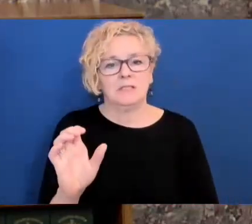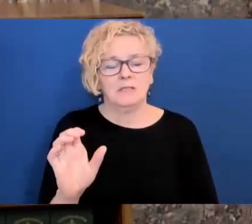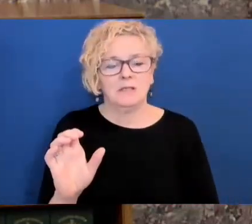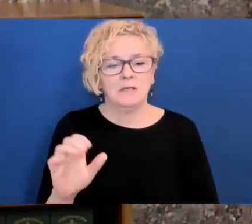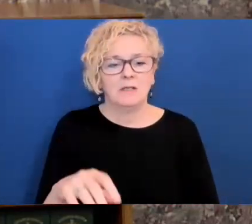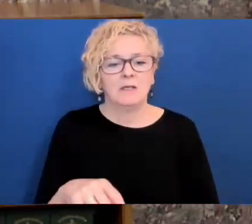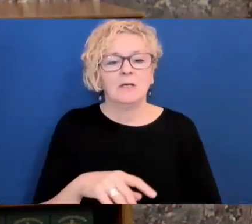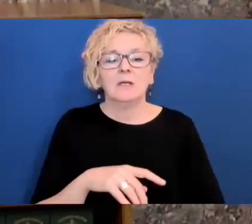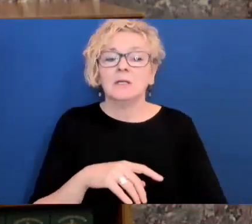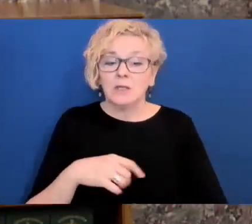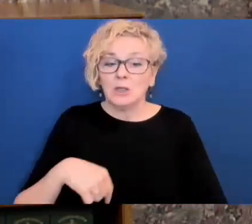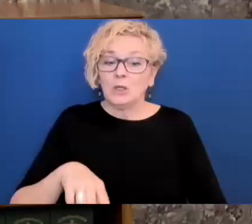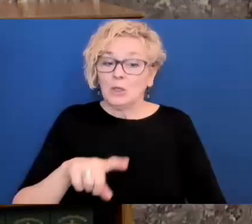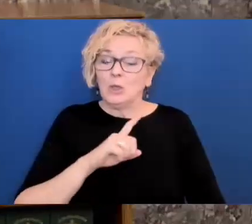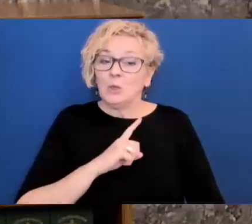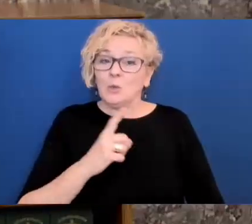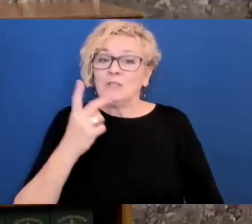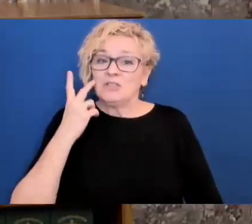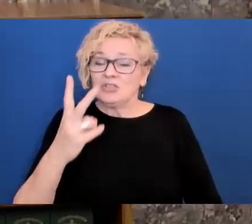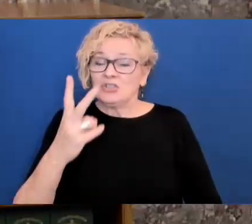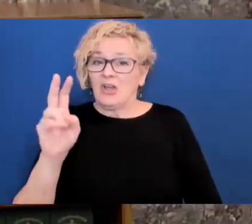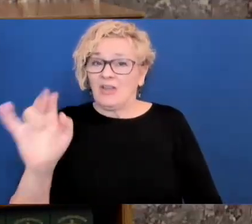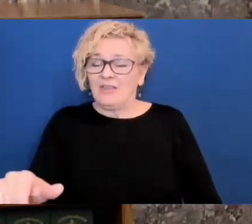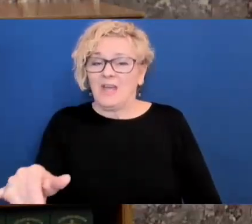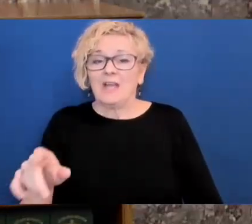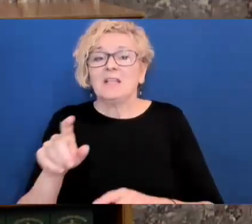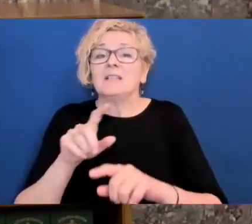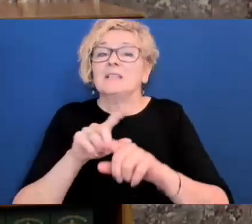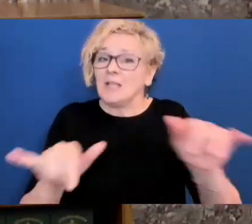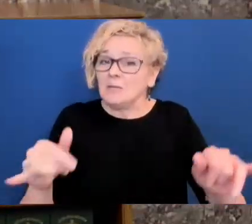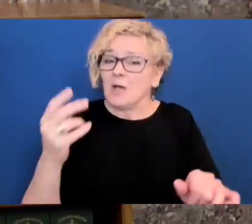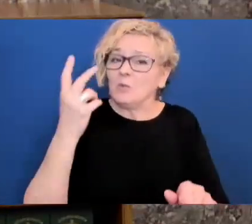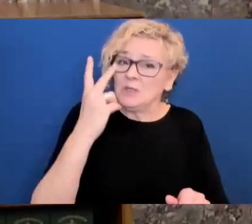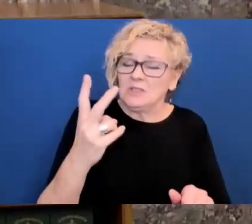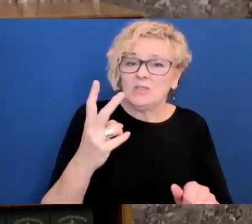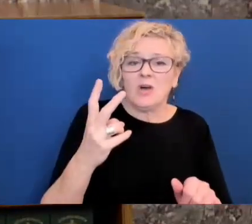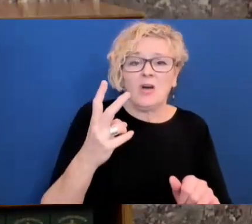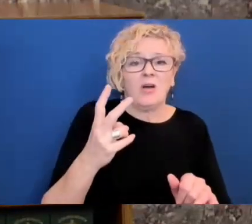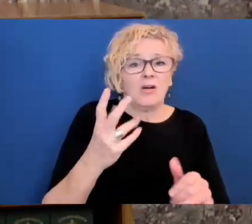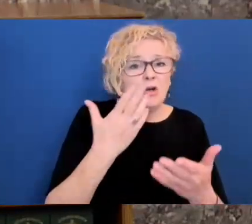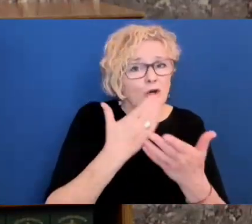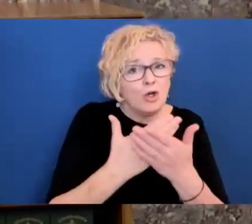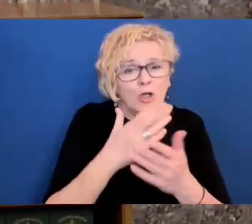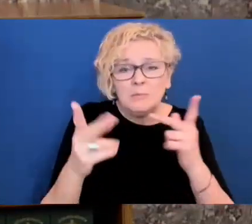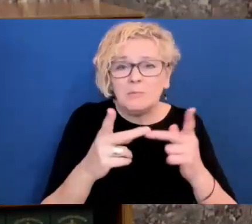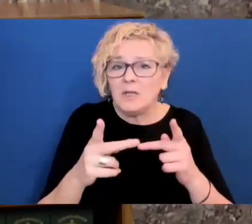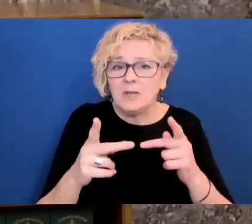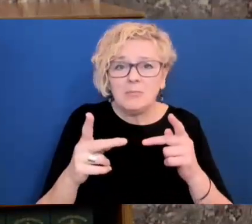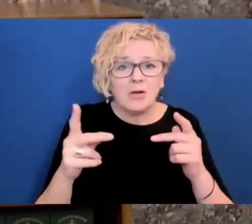first responders and of bystanders who rushed in, doing everything they can to help,